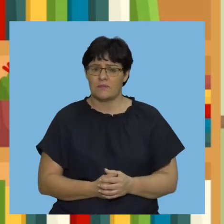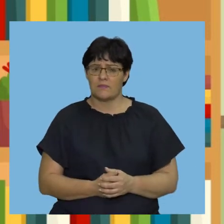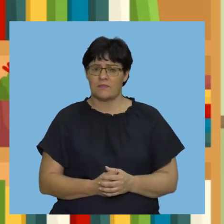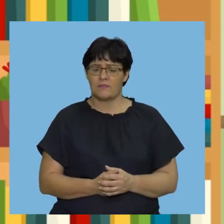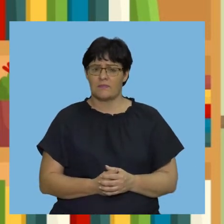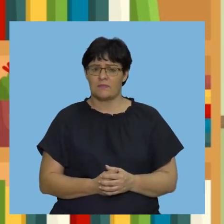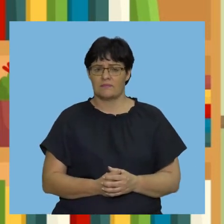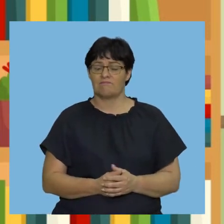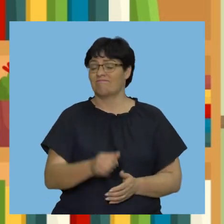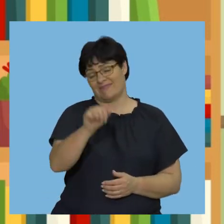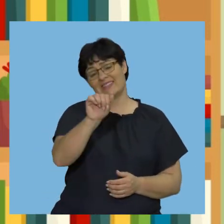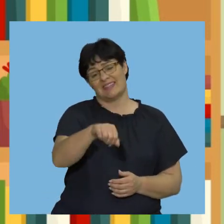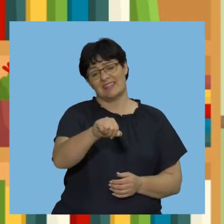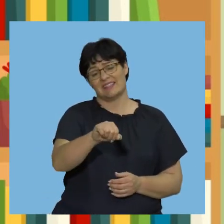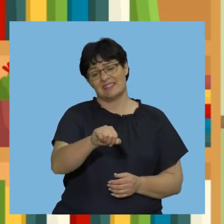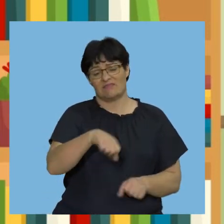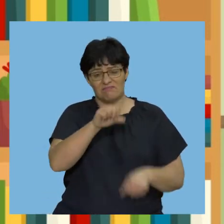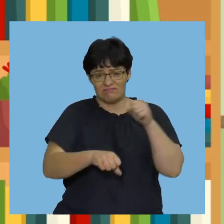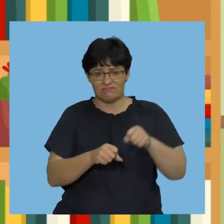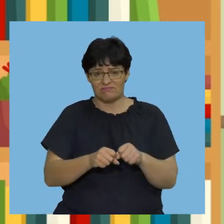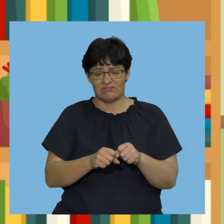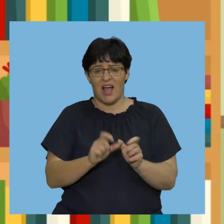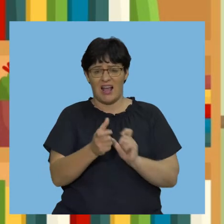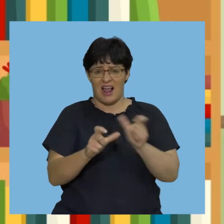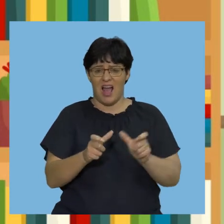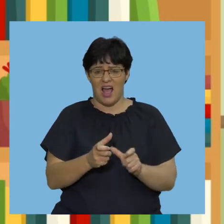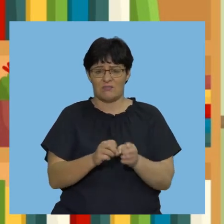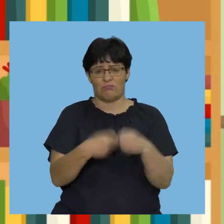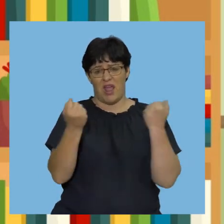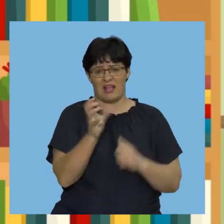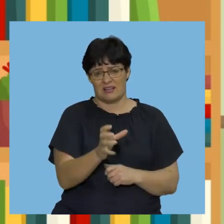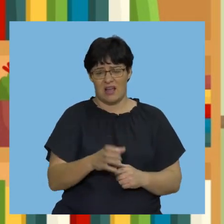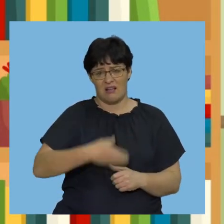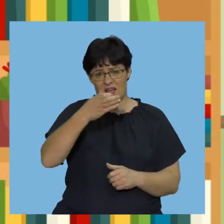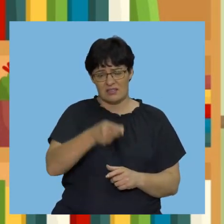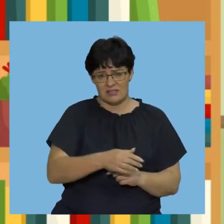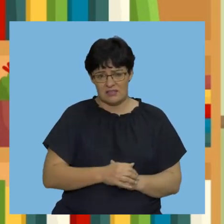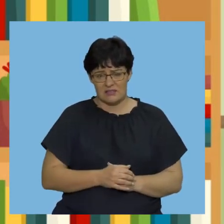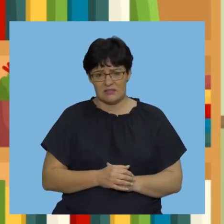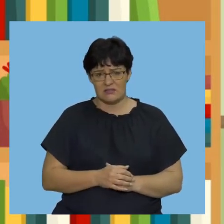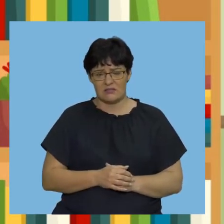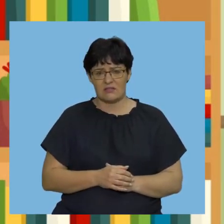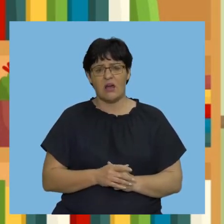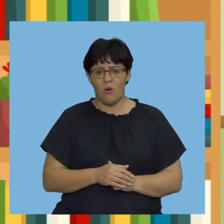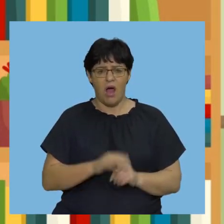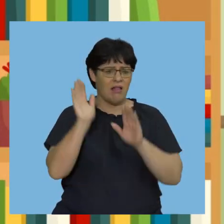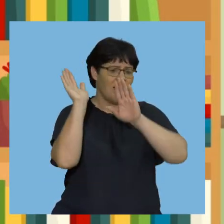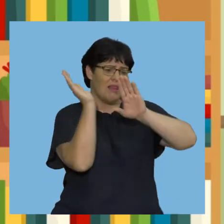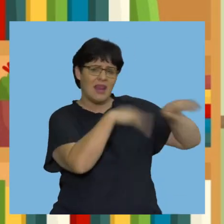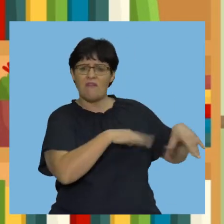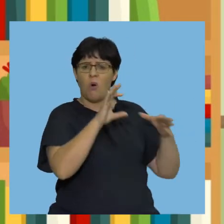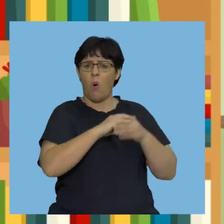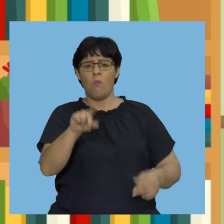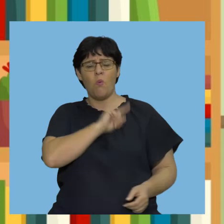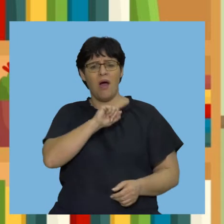broken glass. Yes, she rode over broken glass. Why did Nomsa leave the puncture